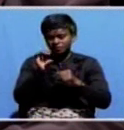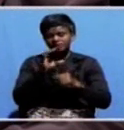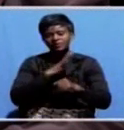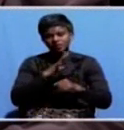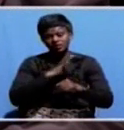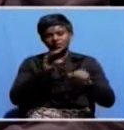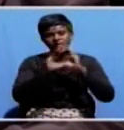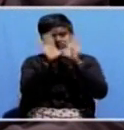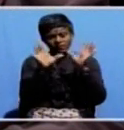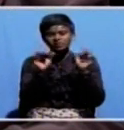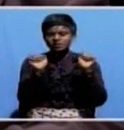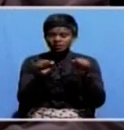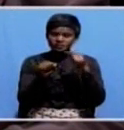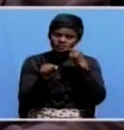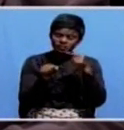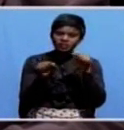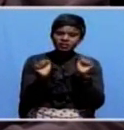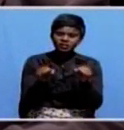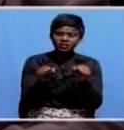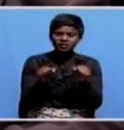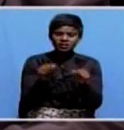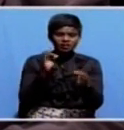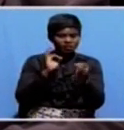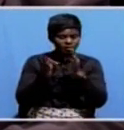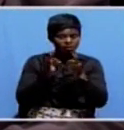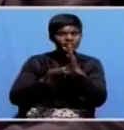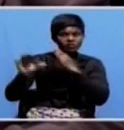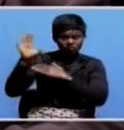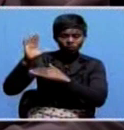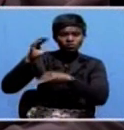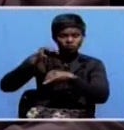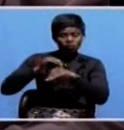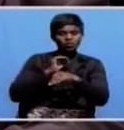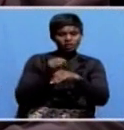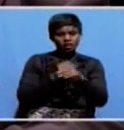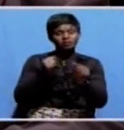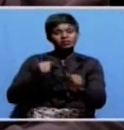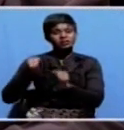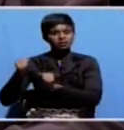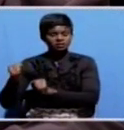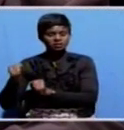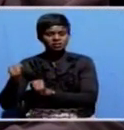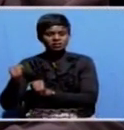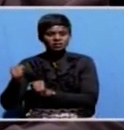it could also be said, if God is on our side,